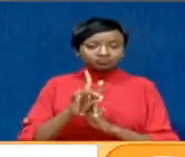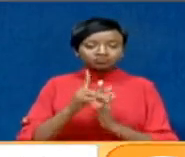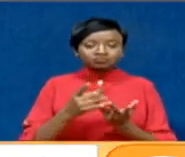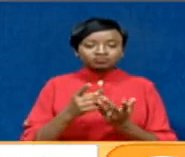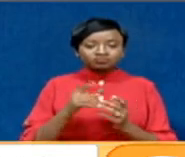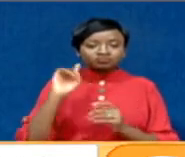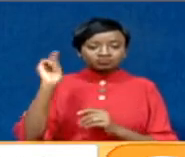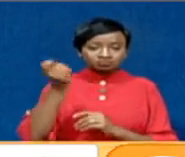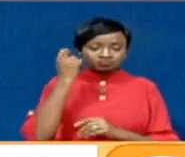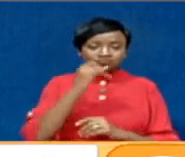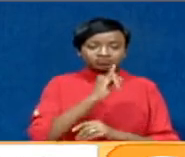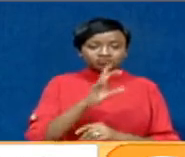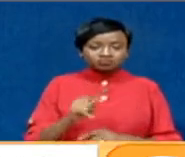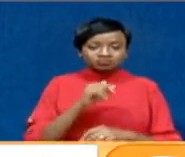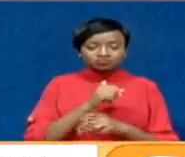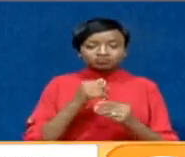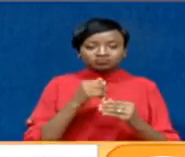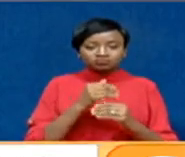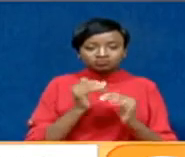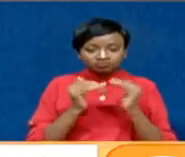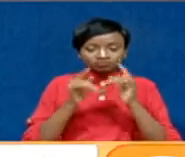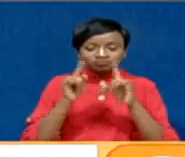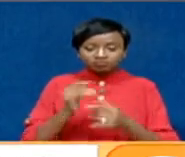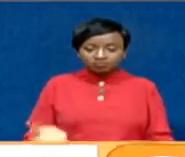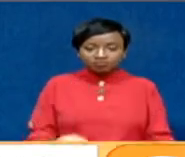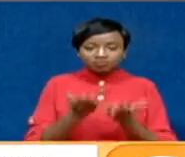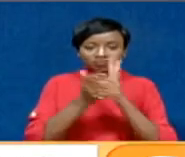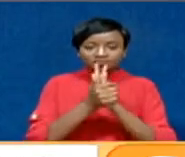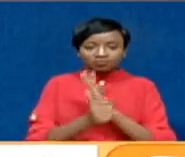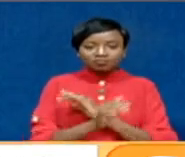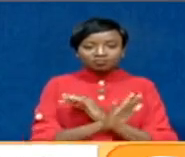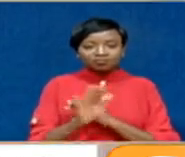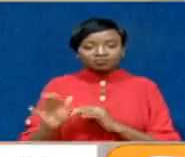developing Kenya's ICT infrastructure, but also in elevating ICT skills